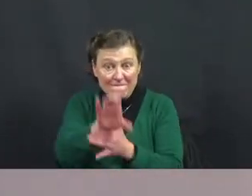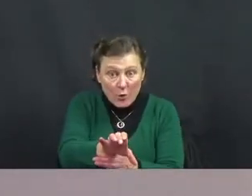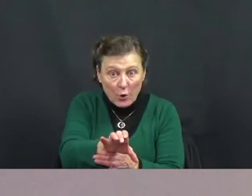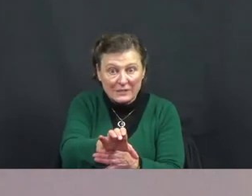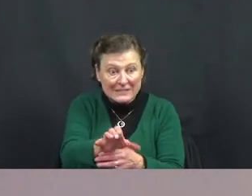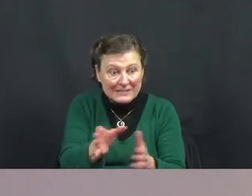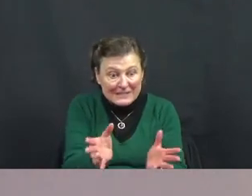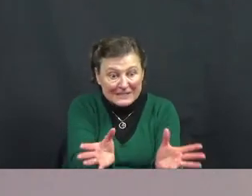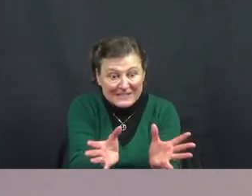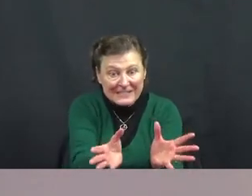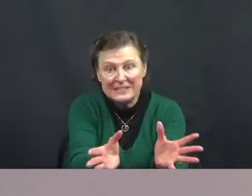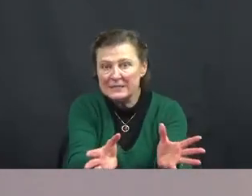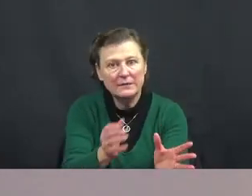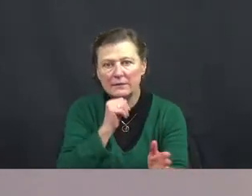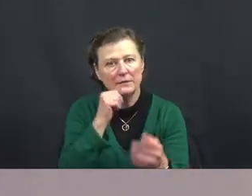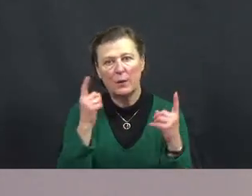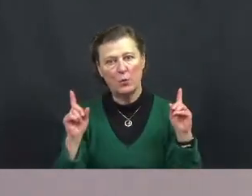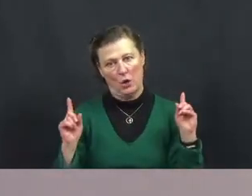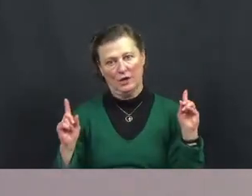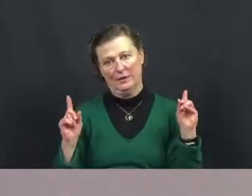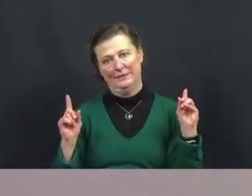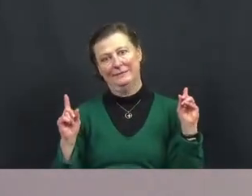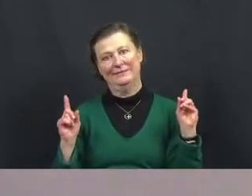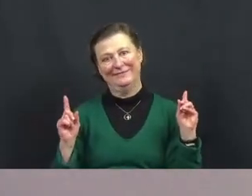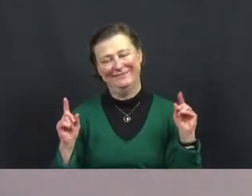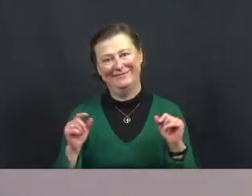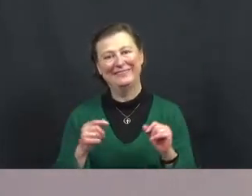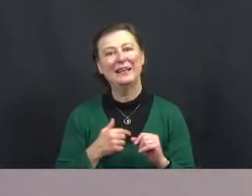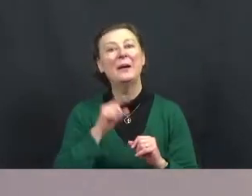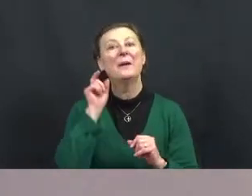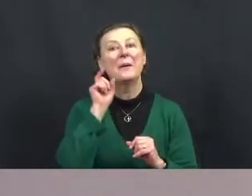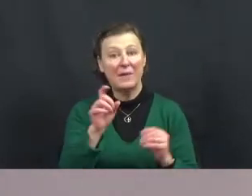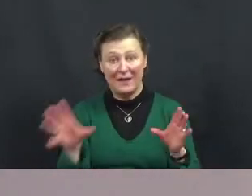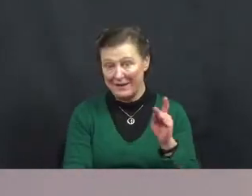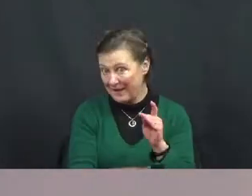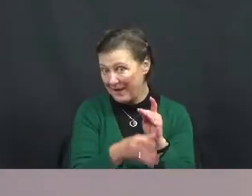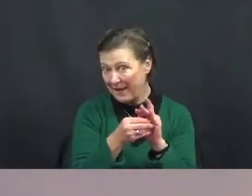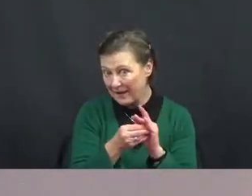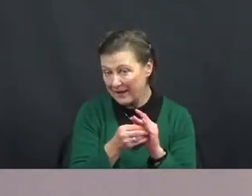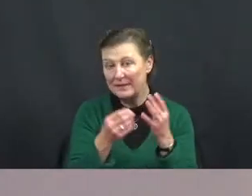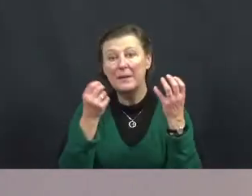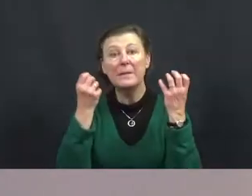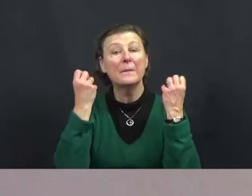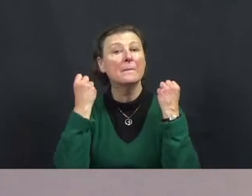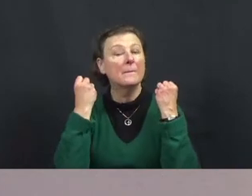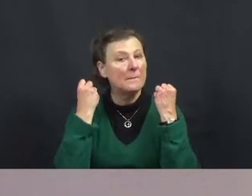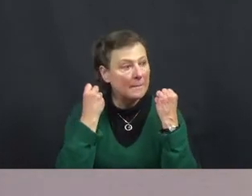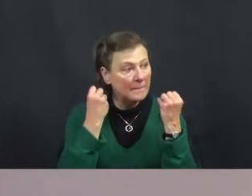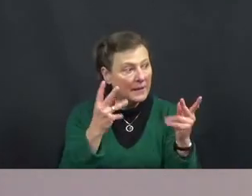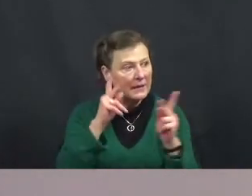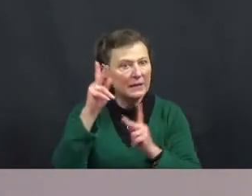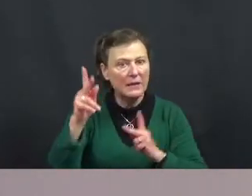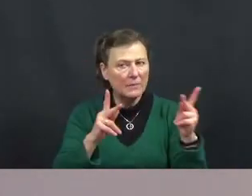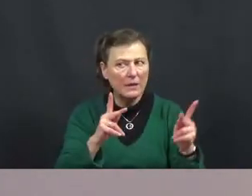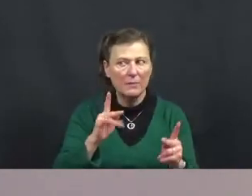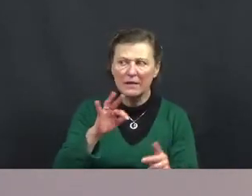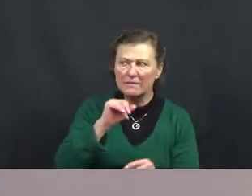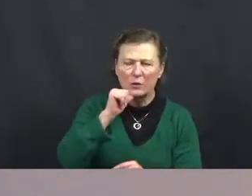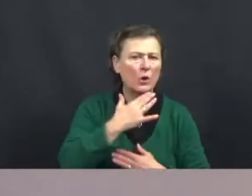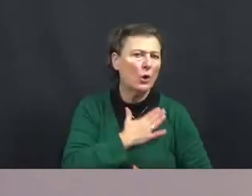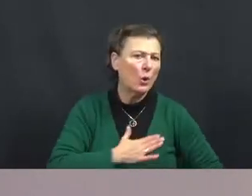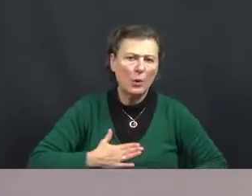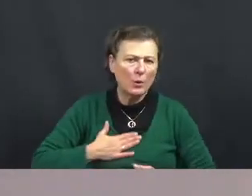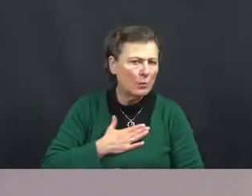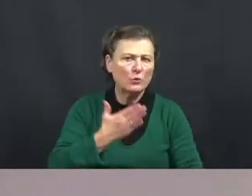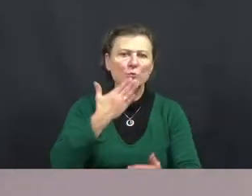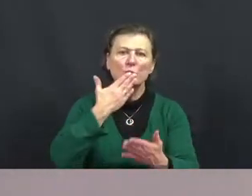conversions don't work. I must add here, however, that many people miss appreciating great music